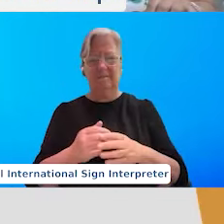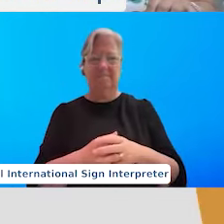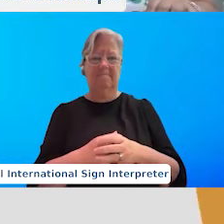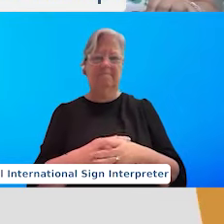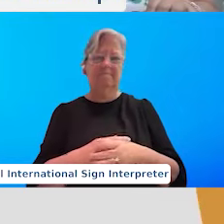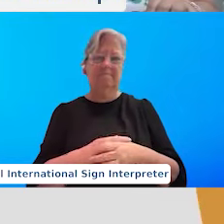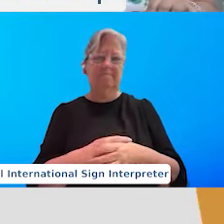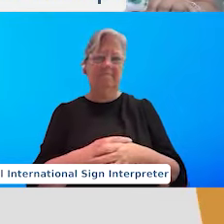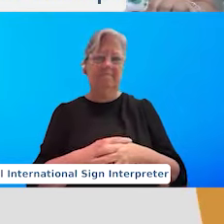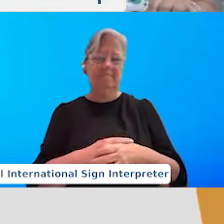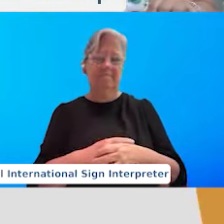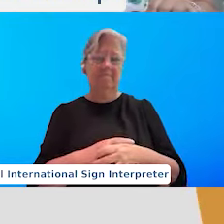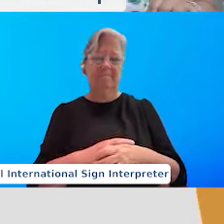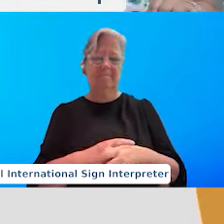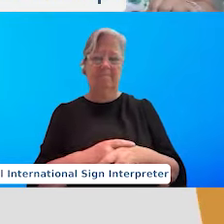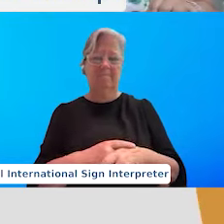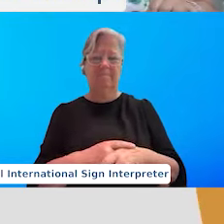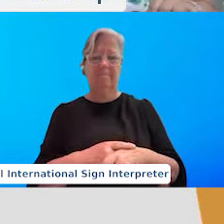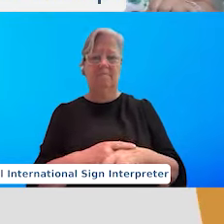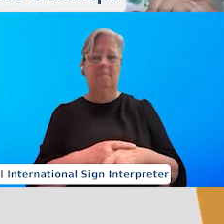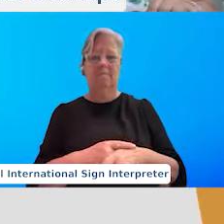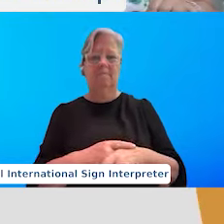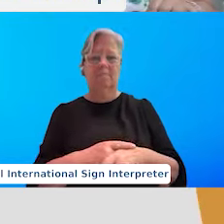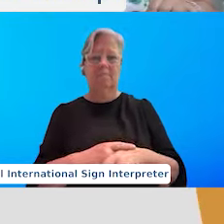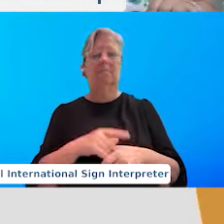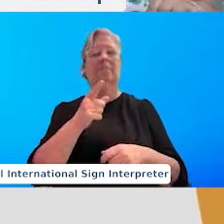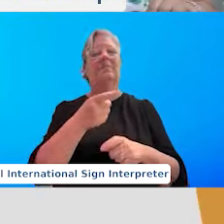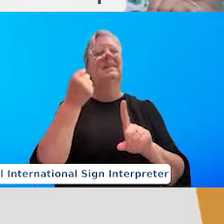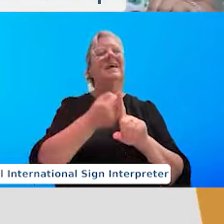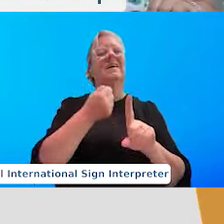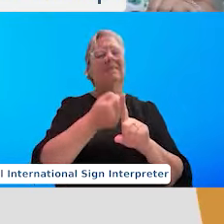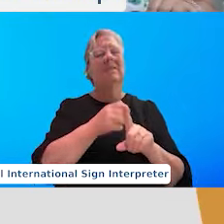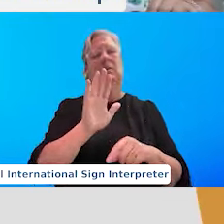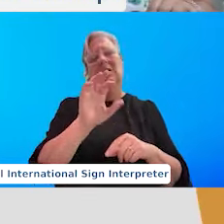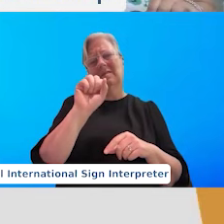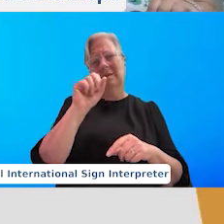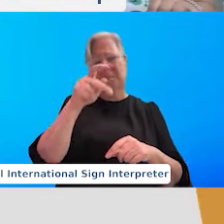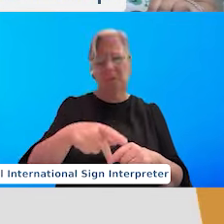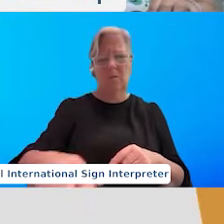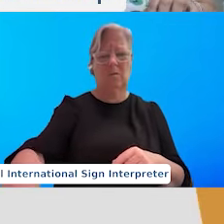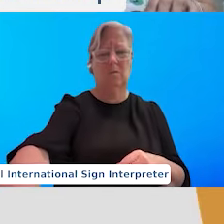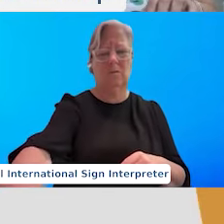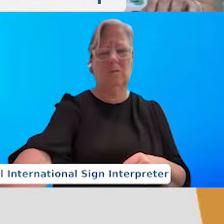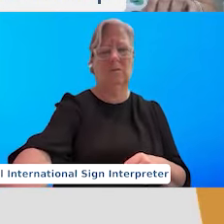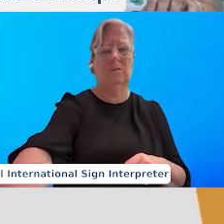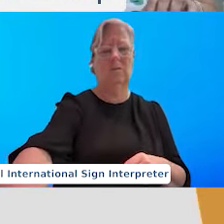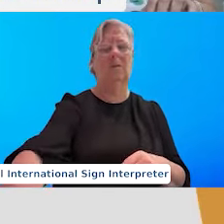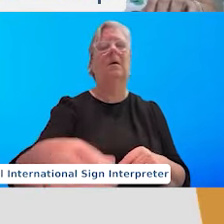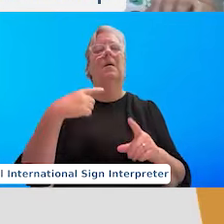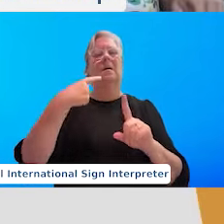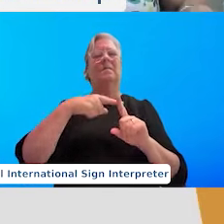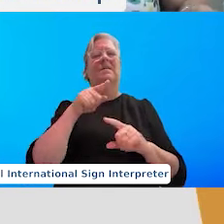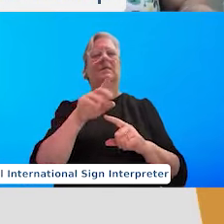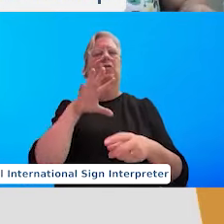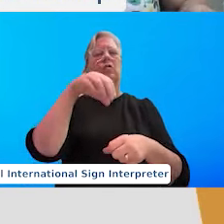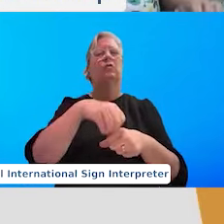advocating as the voice to bridge the gap between the government, persons with disabilities themselves,